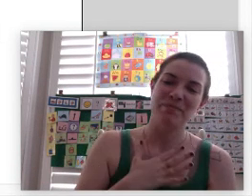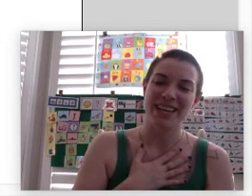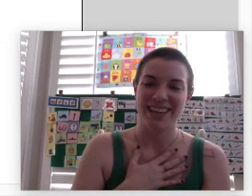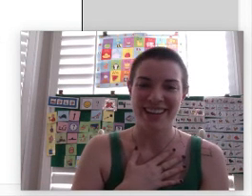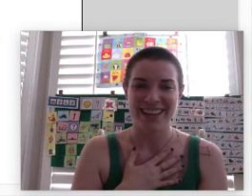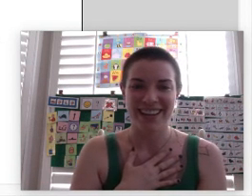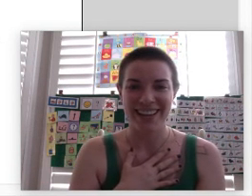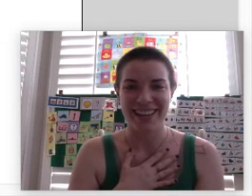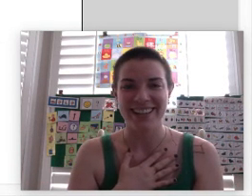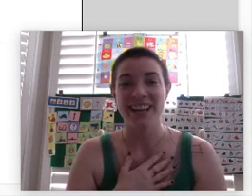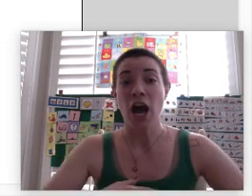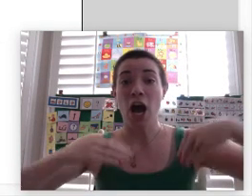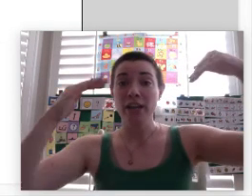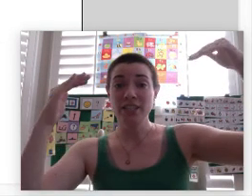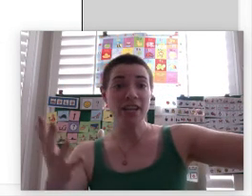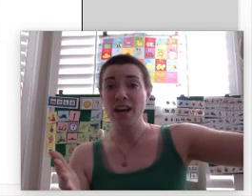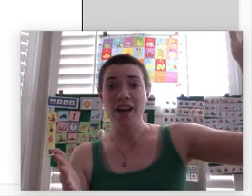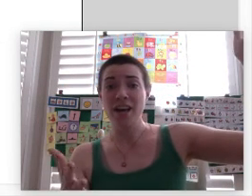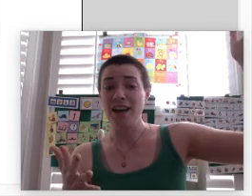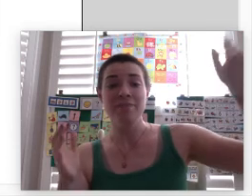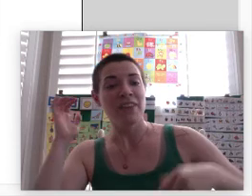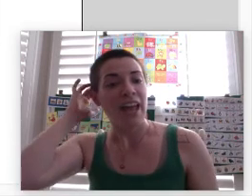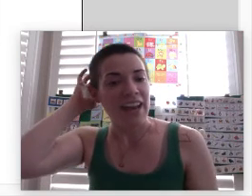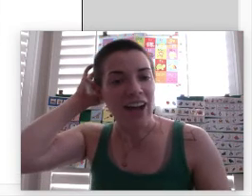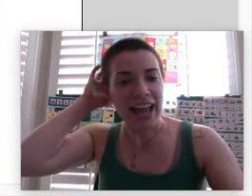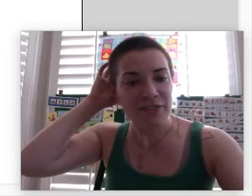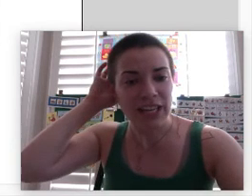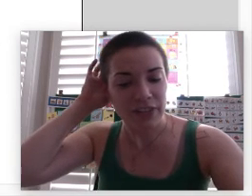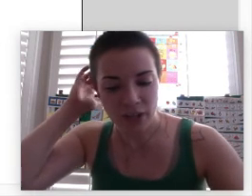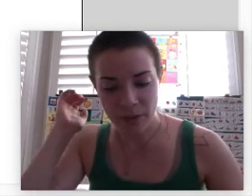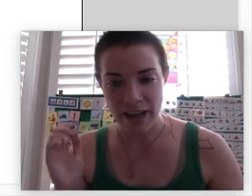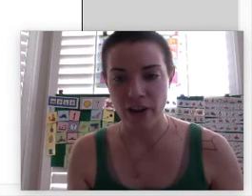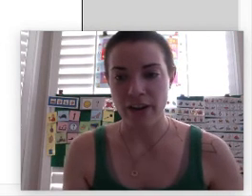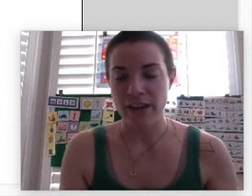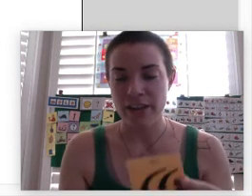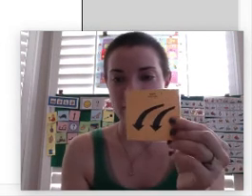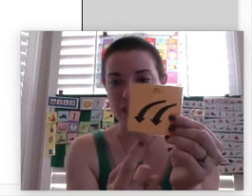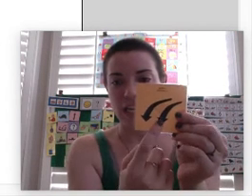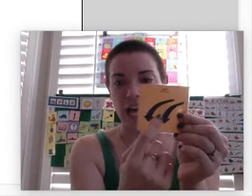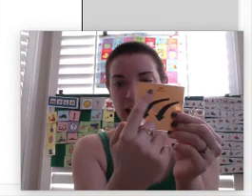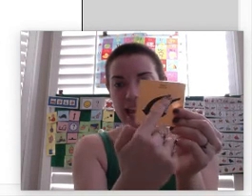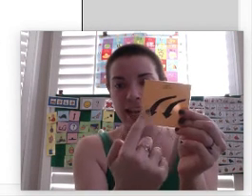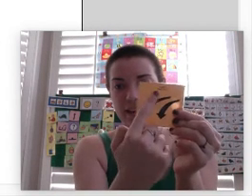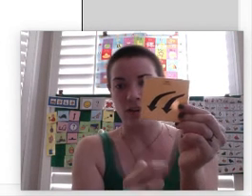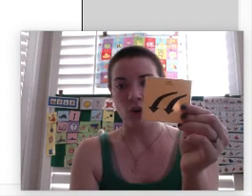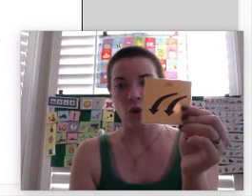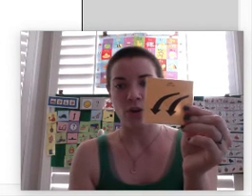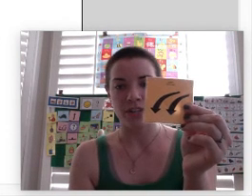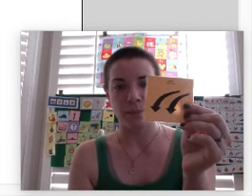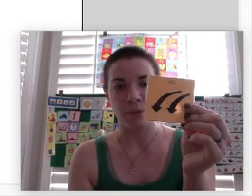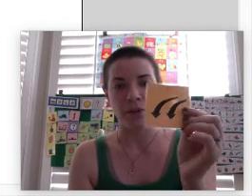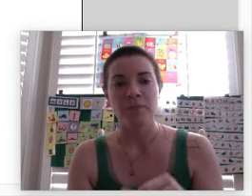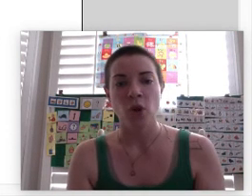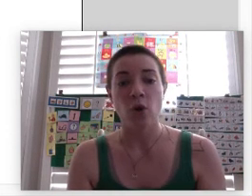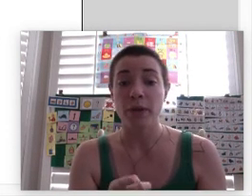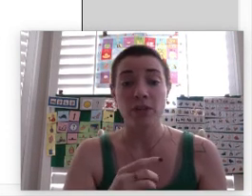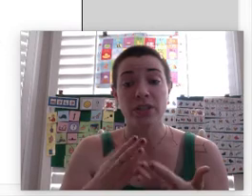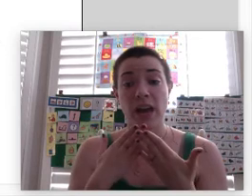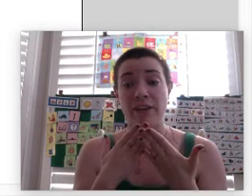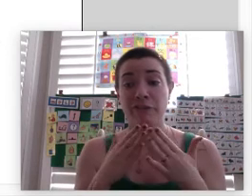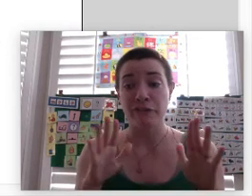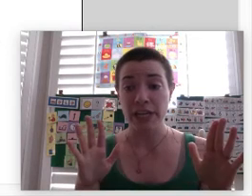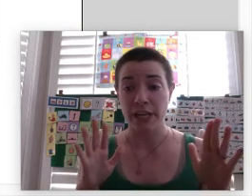on me. Ta-da! Now I have down here, we have our nifty again core symbol, or